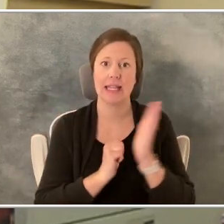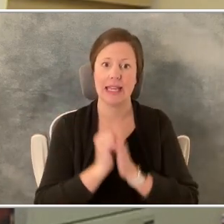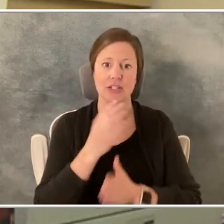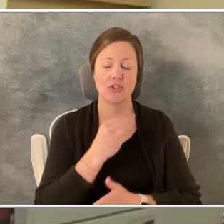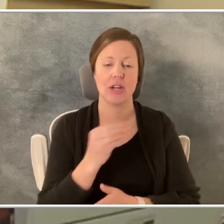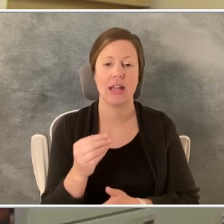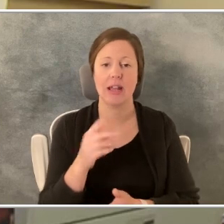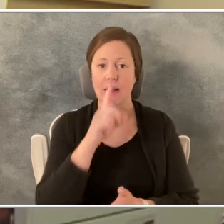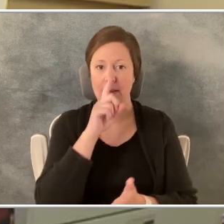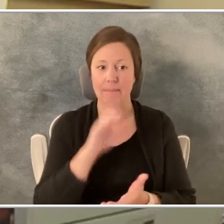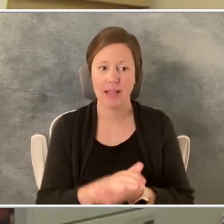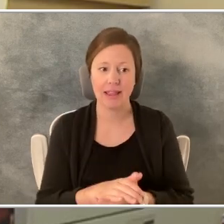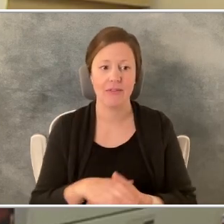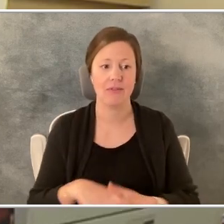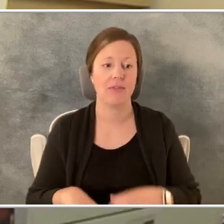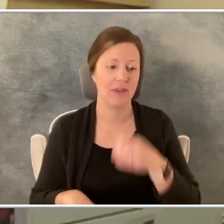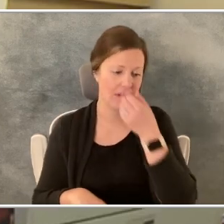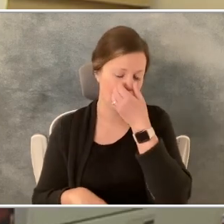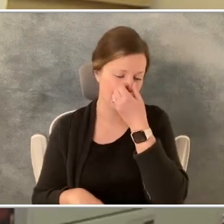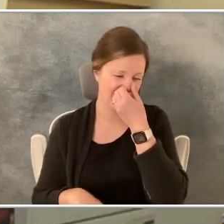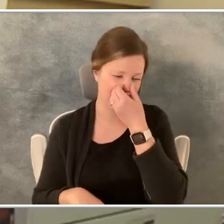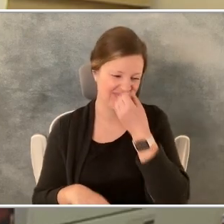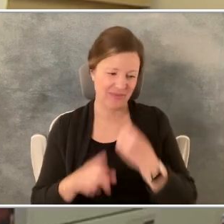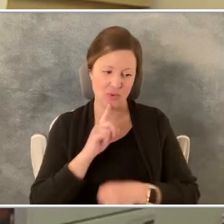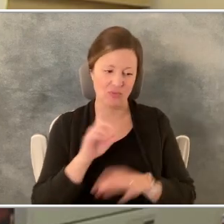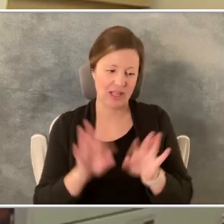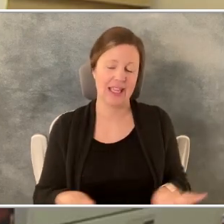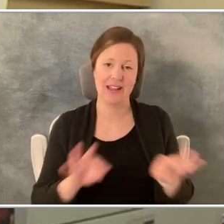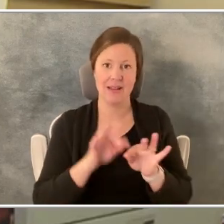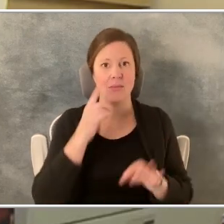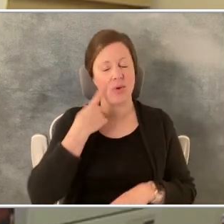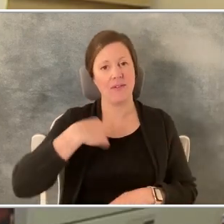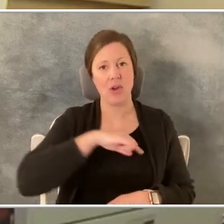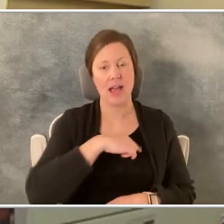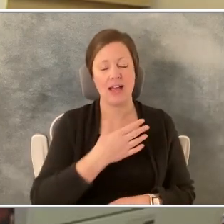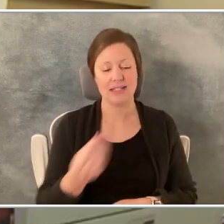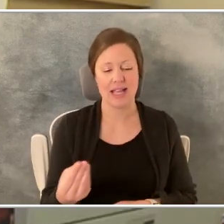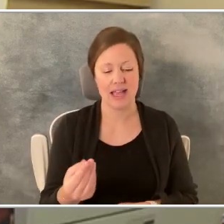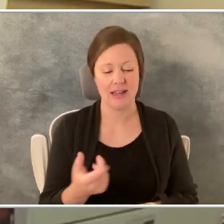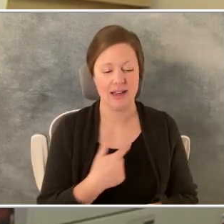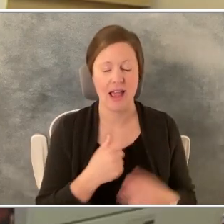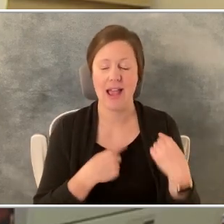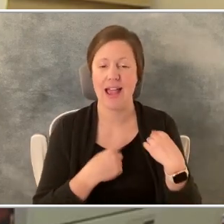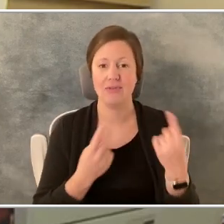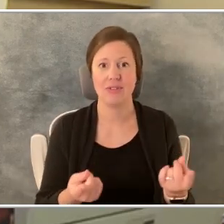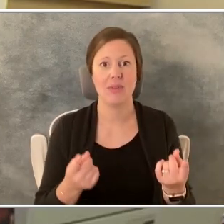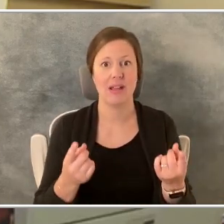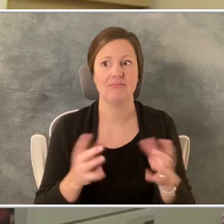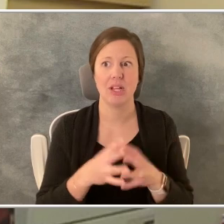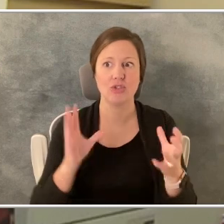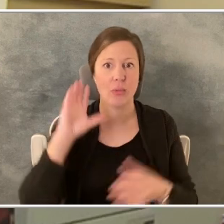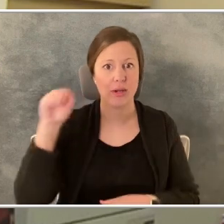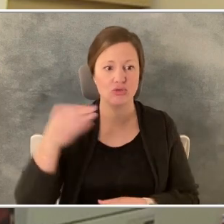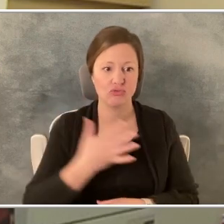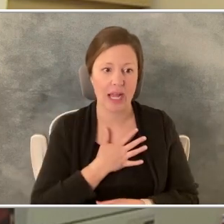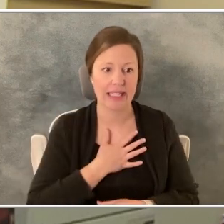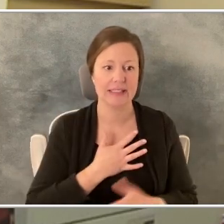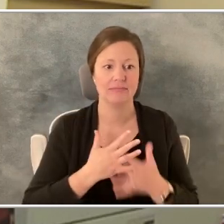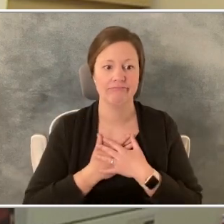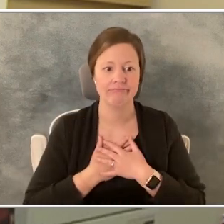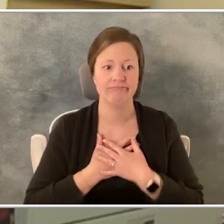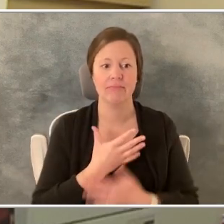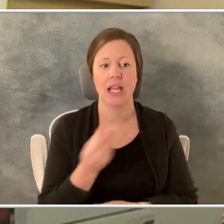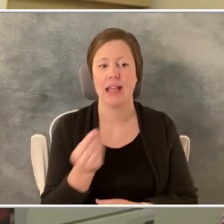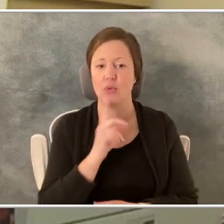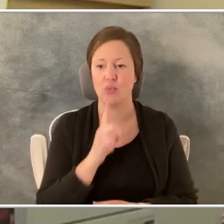of curing is a big pathway for us. And I've just been graced at this point. And again, it's